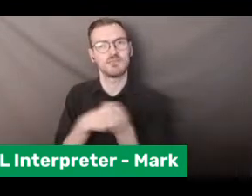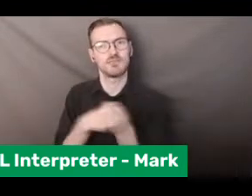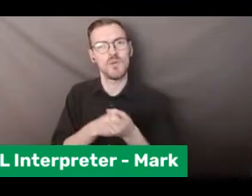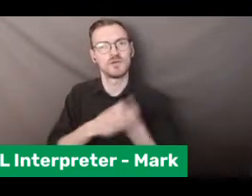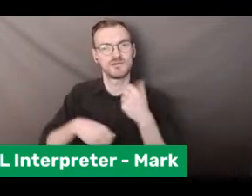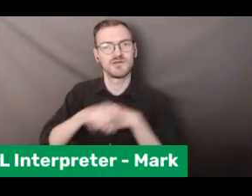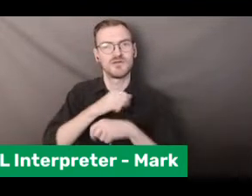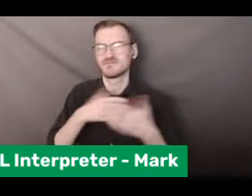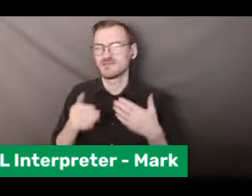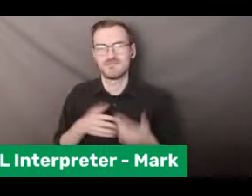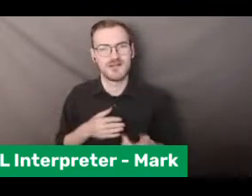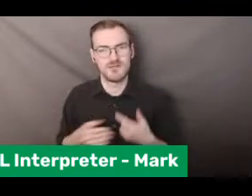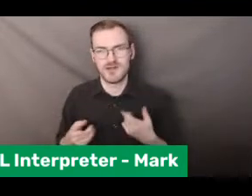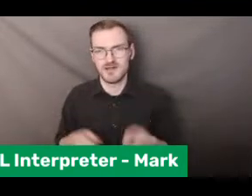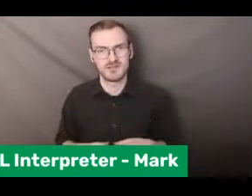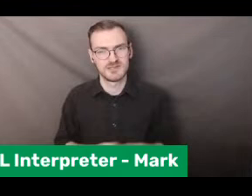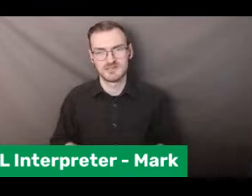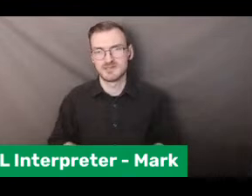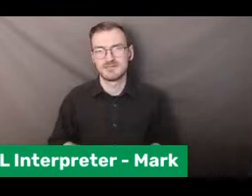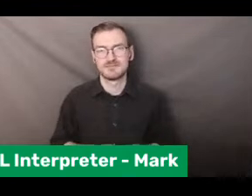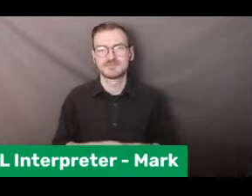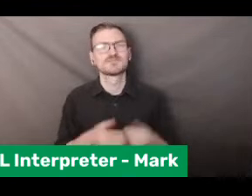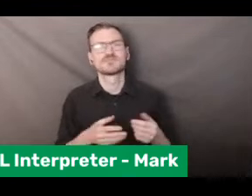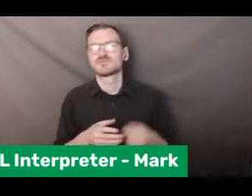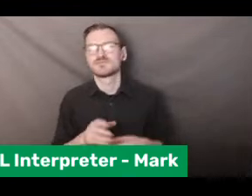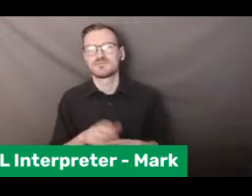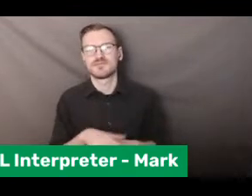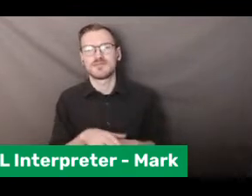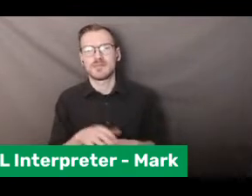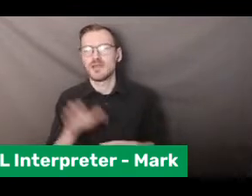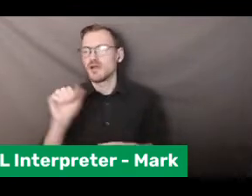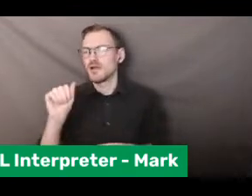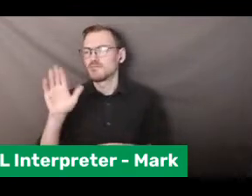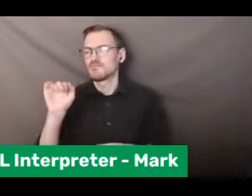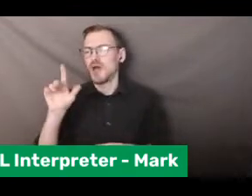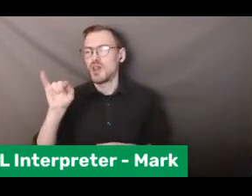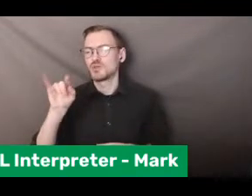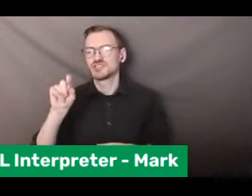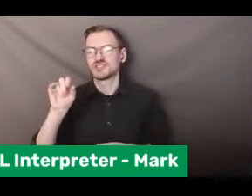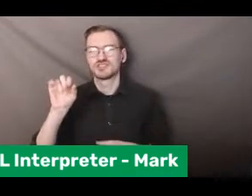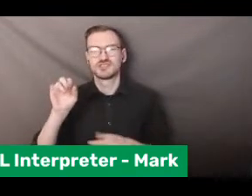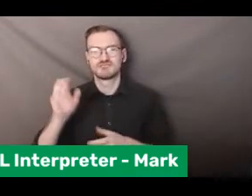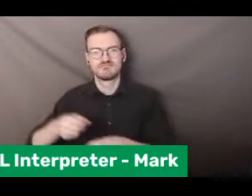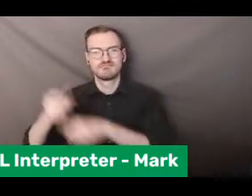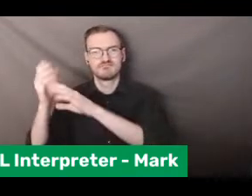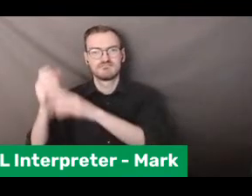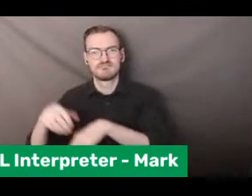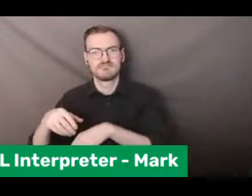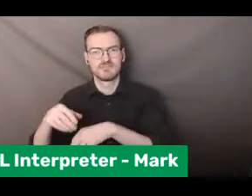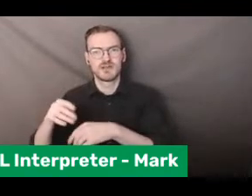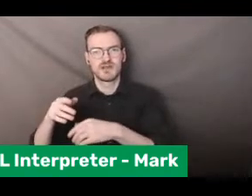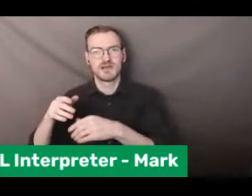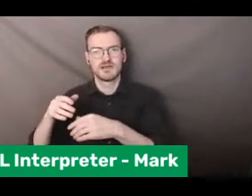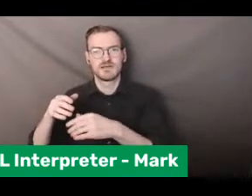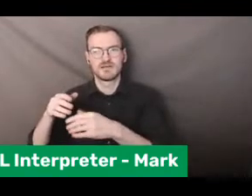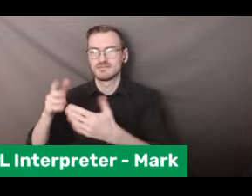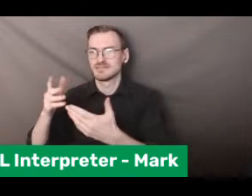to abolish the conditions that incarcerate us? And that's not just in jails, y'all.